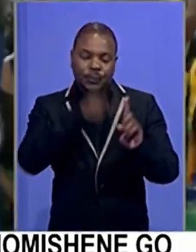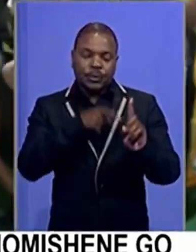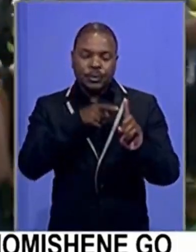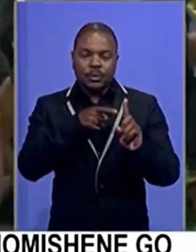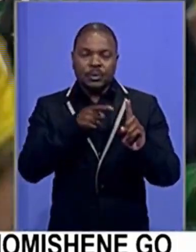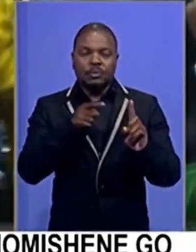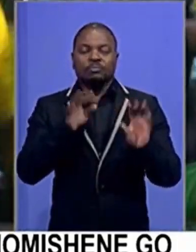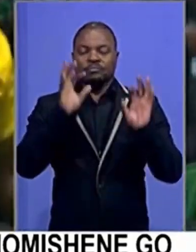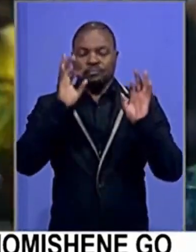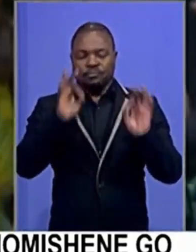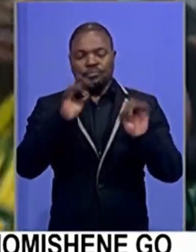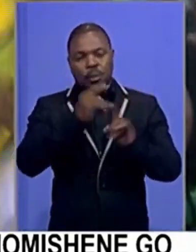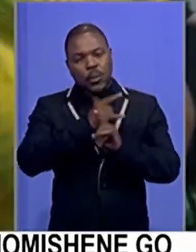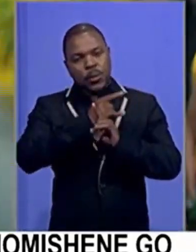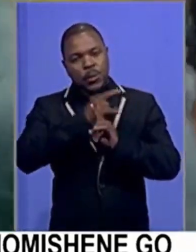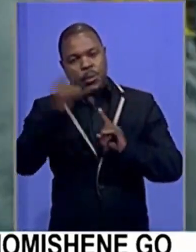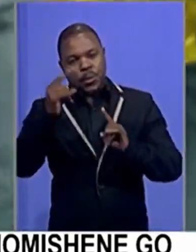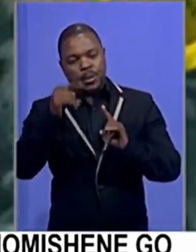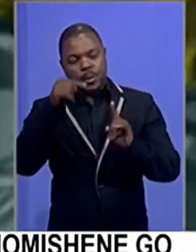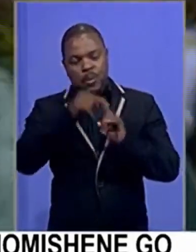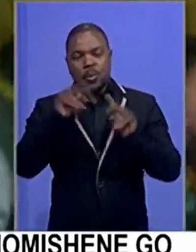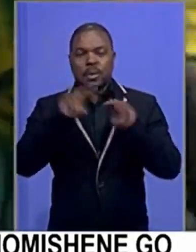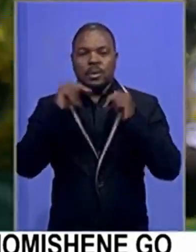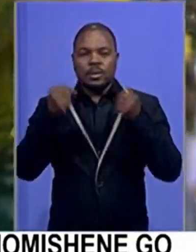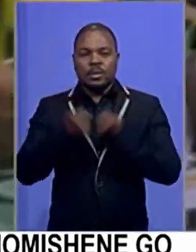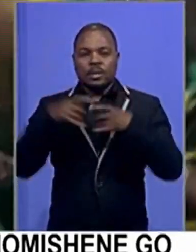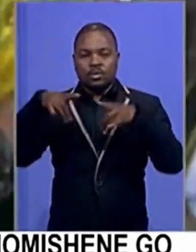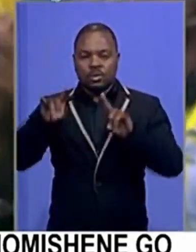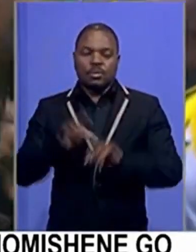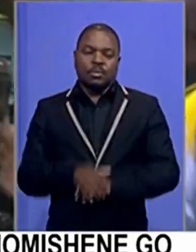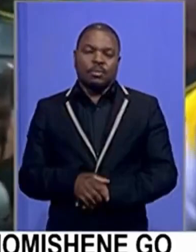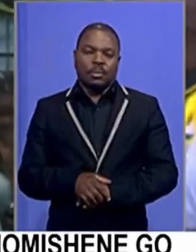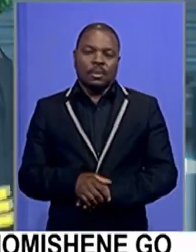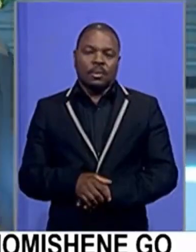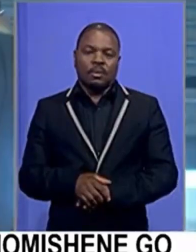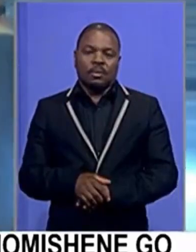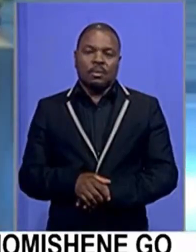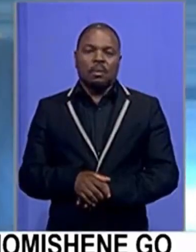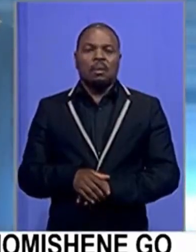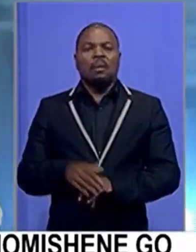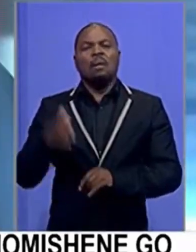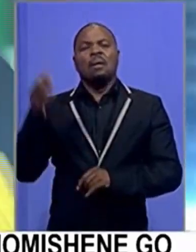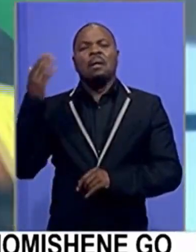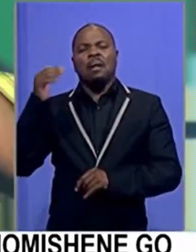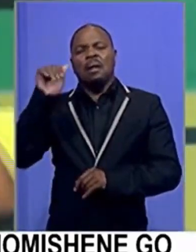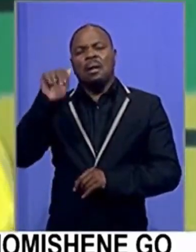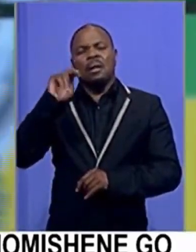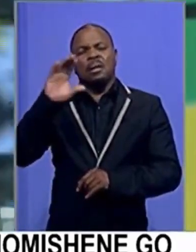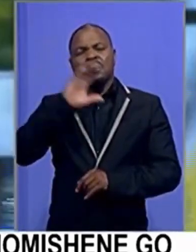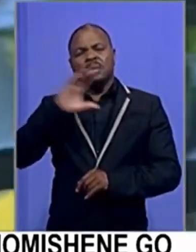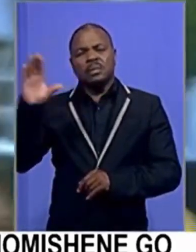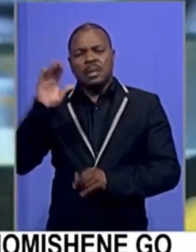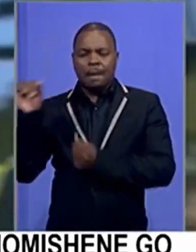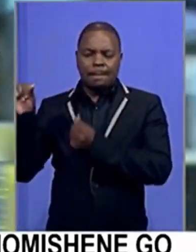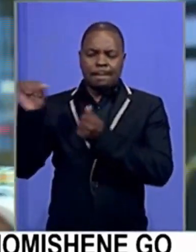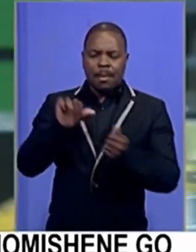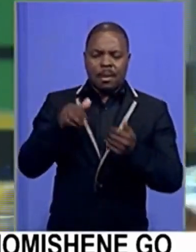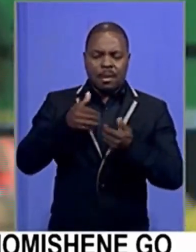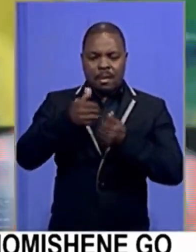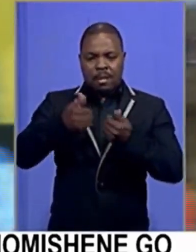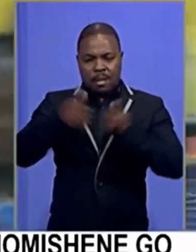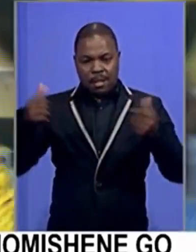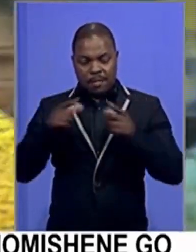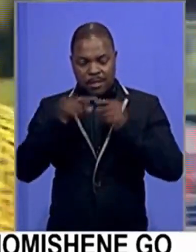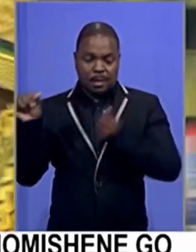is duly elected as a national chairperson. Faisale moraga go phimolwa ga dikiletso kgatlhanong le ANC ke lekgetlo la ntlha go